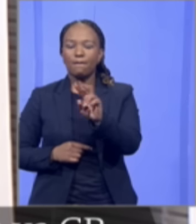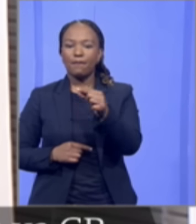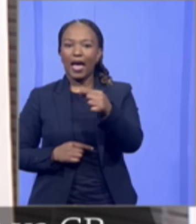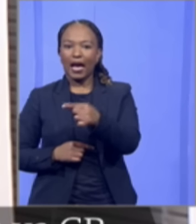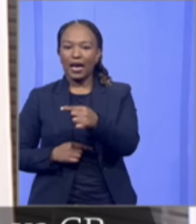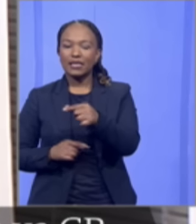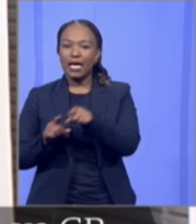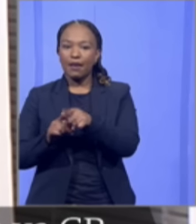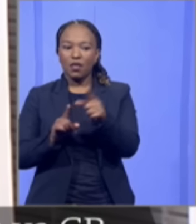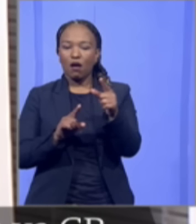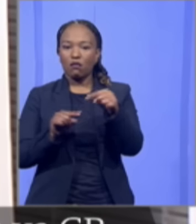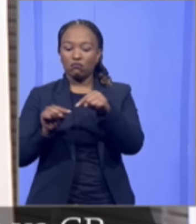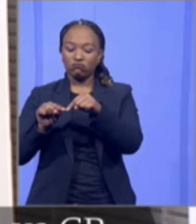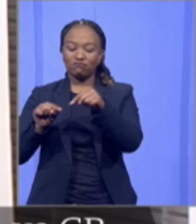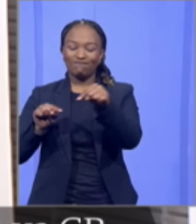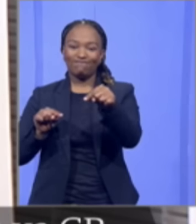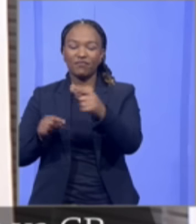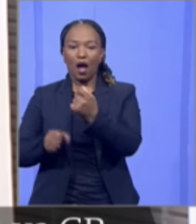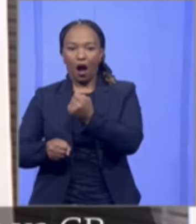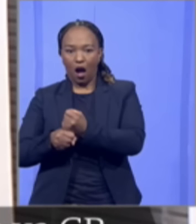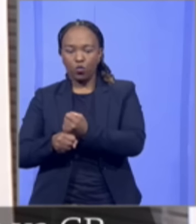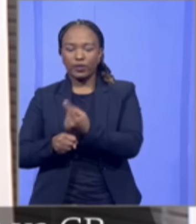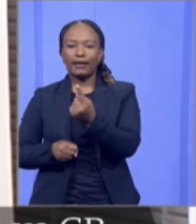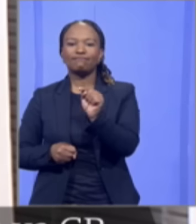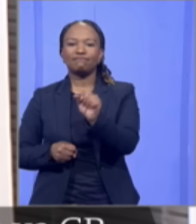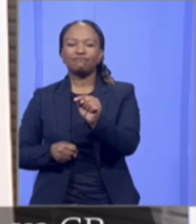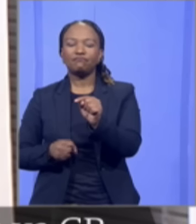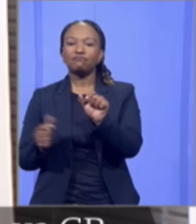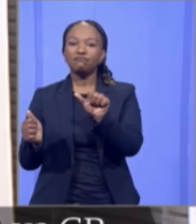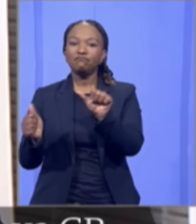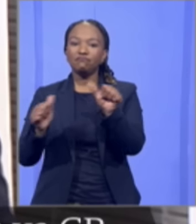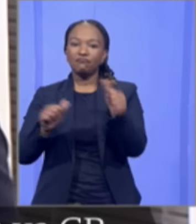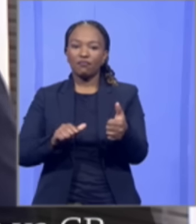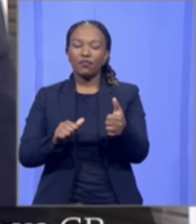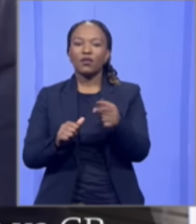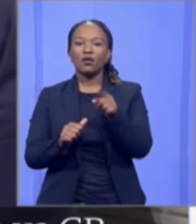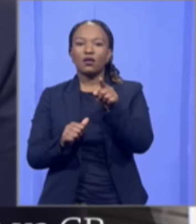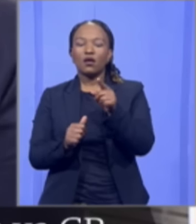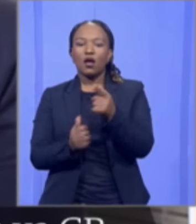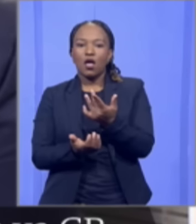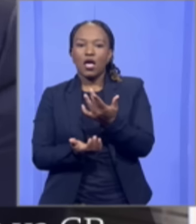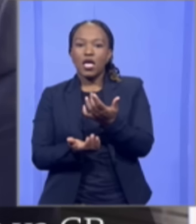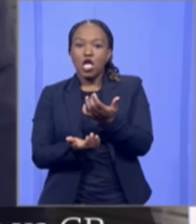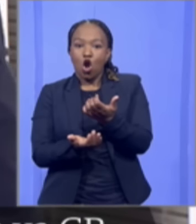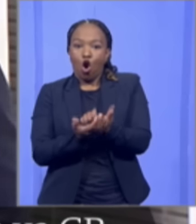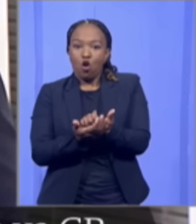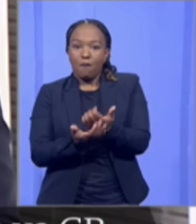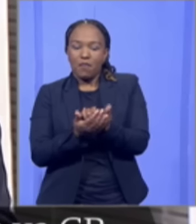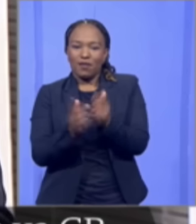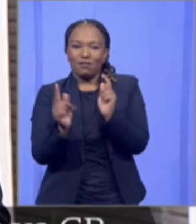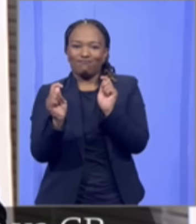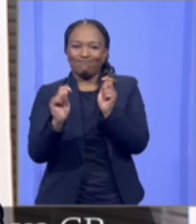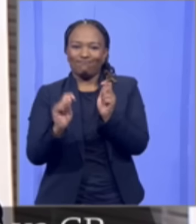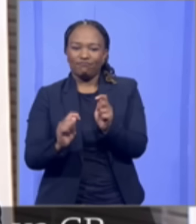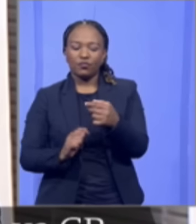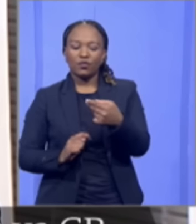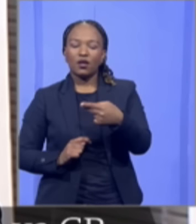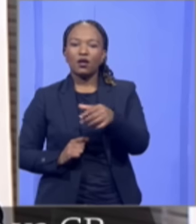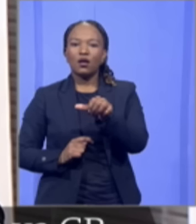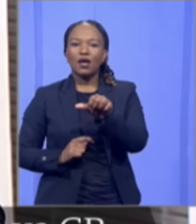Gauteng. We are also interested to harness the economic potential of Harrismith, which is 3